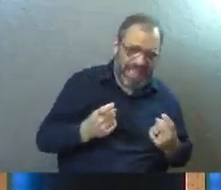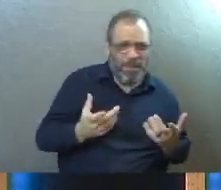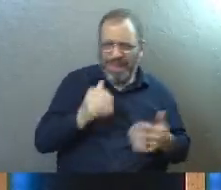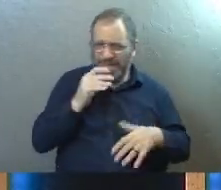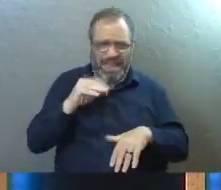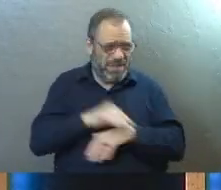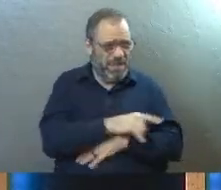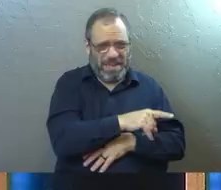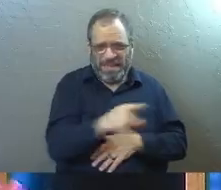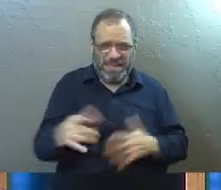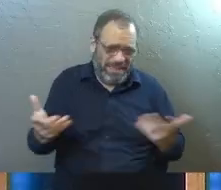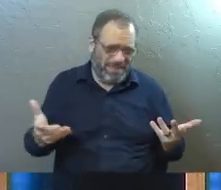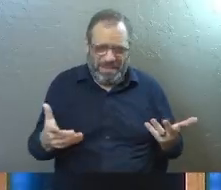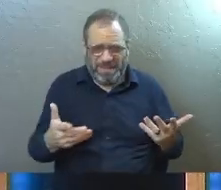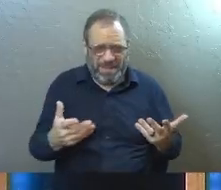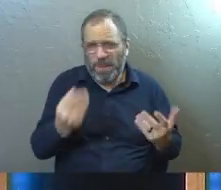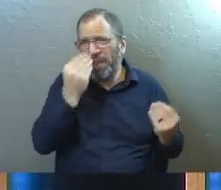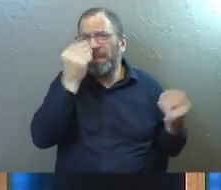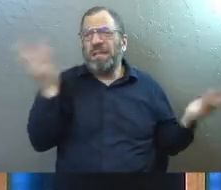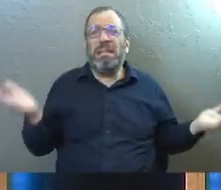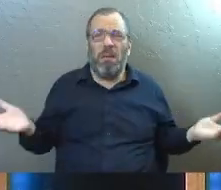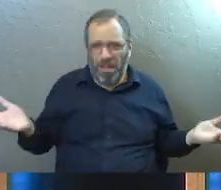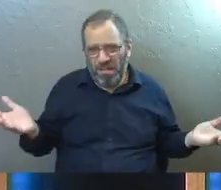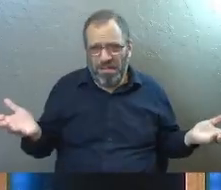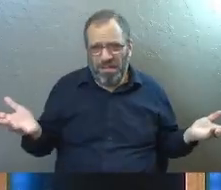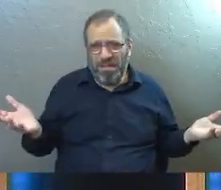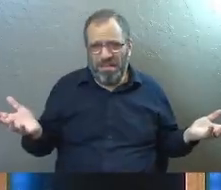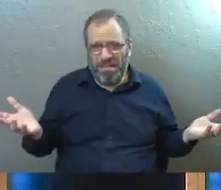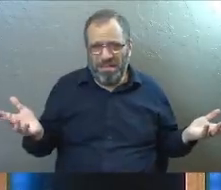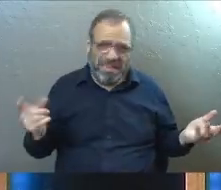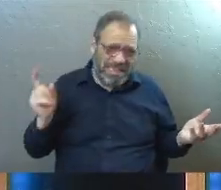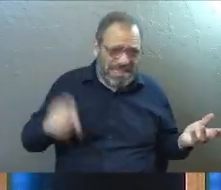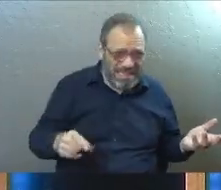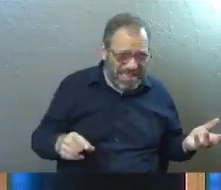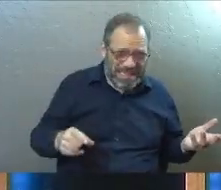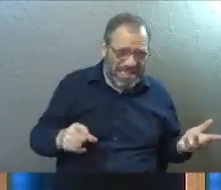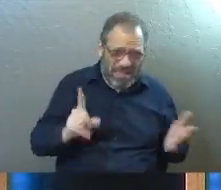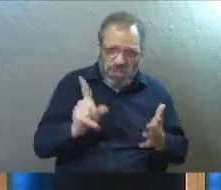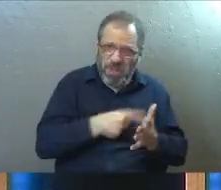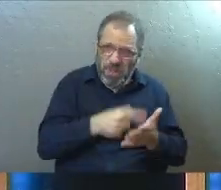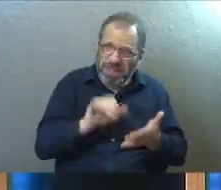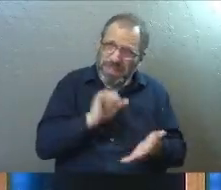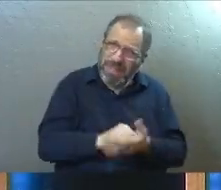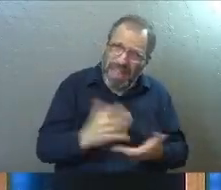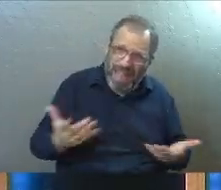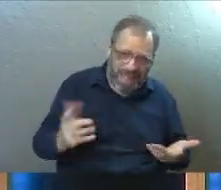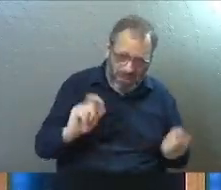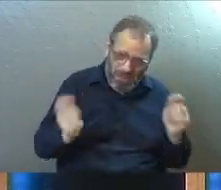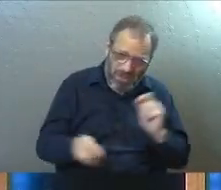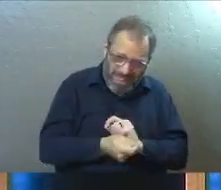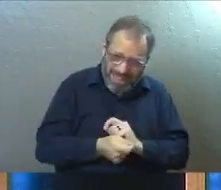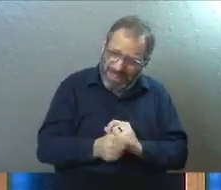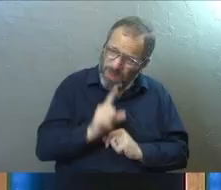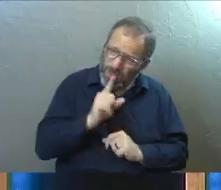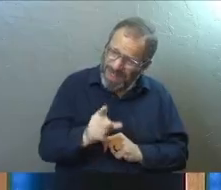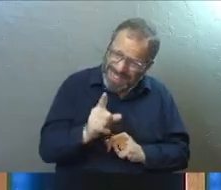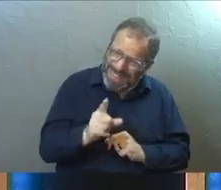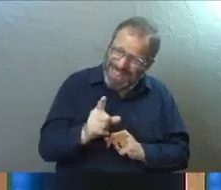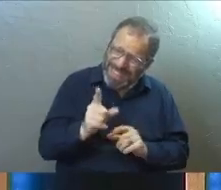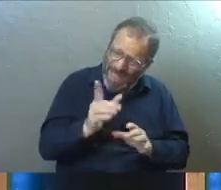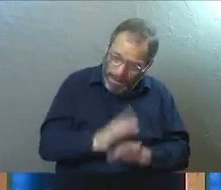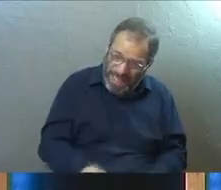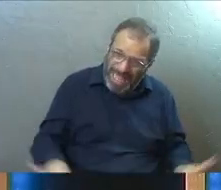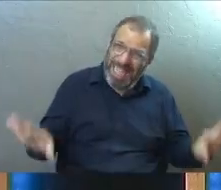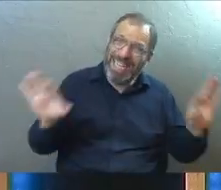it's not really impacting anybody else. So like, what's the big deal? Is it really necessary to bring correction to that thing, to submit that thing? Is it really a